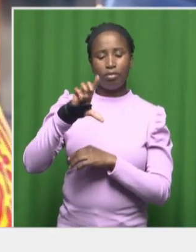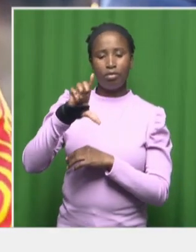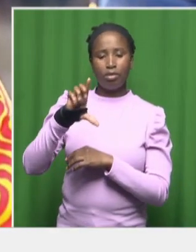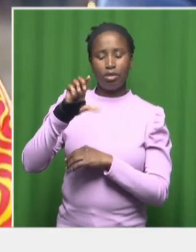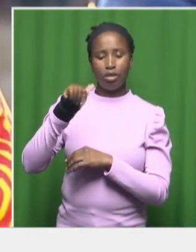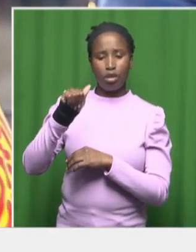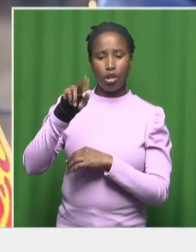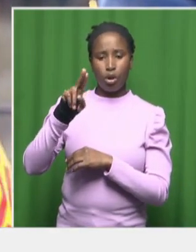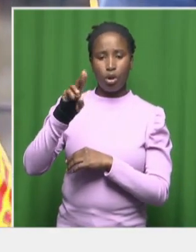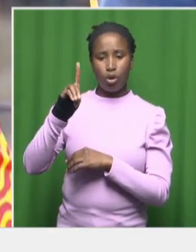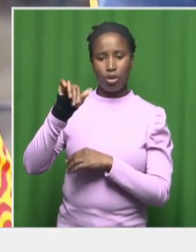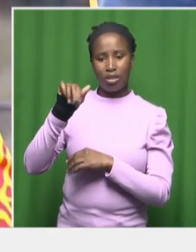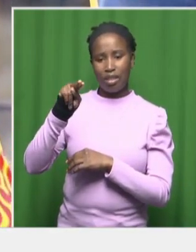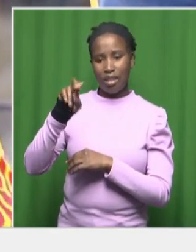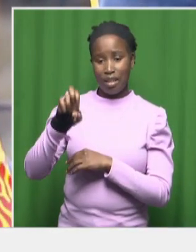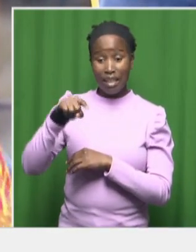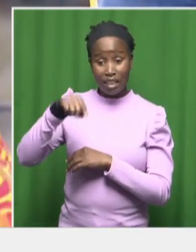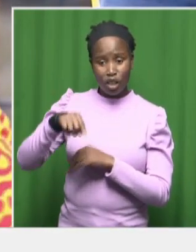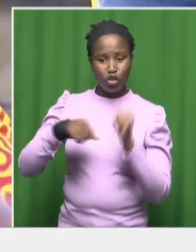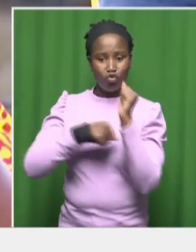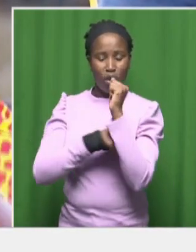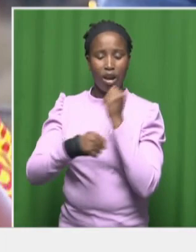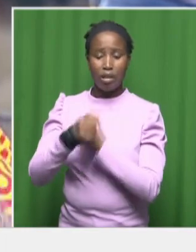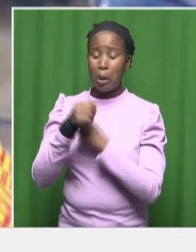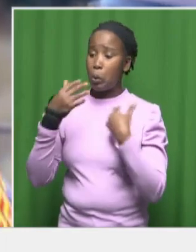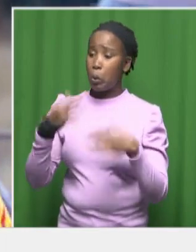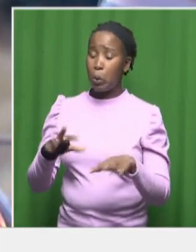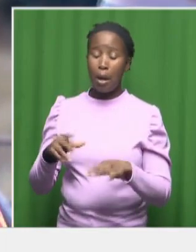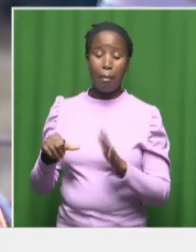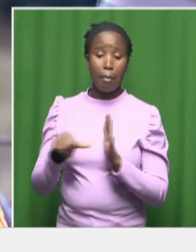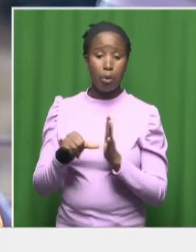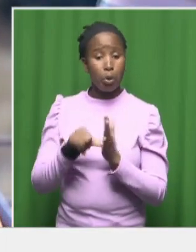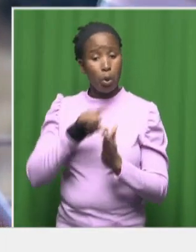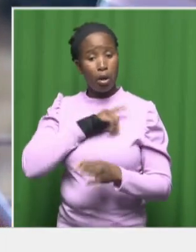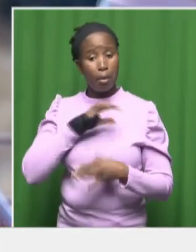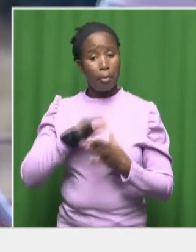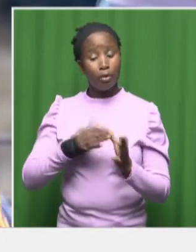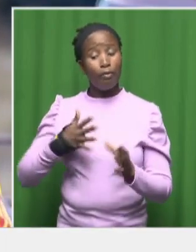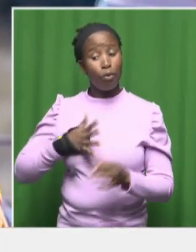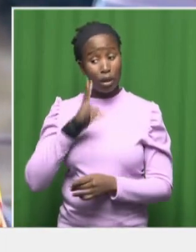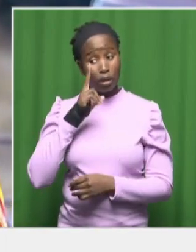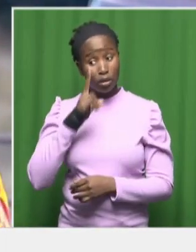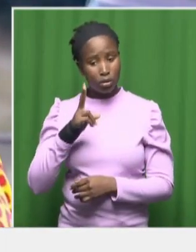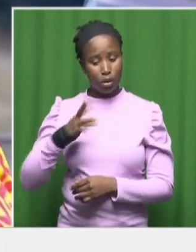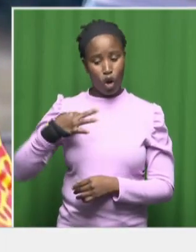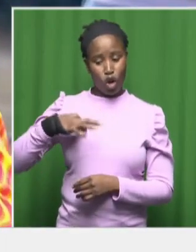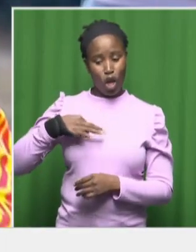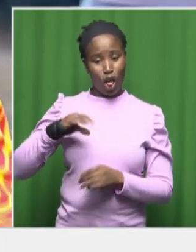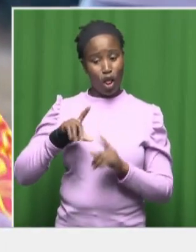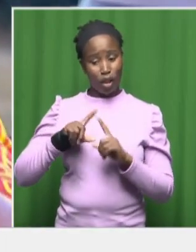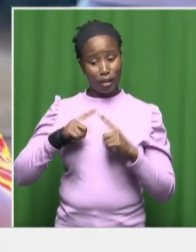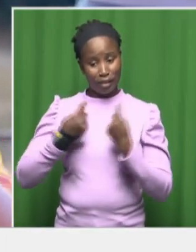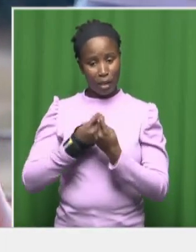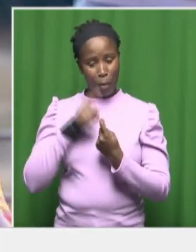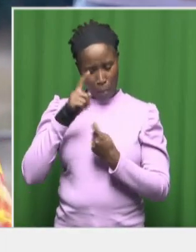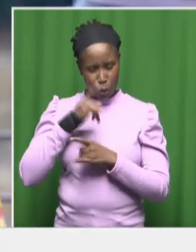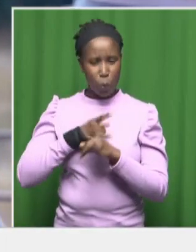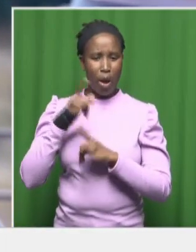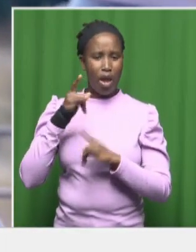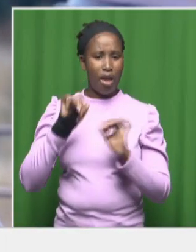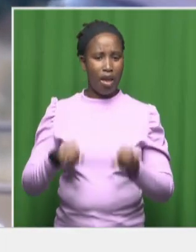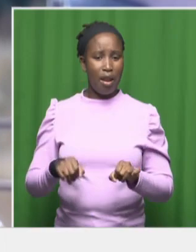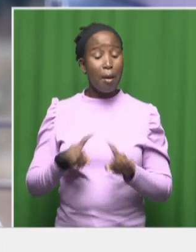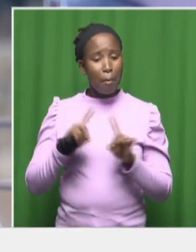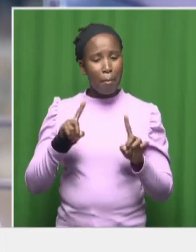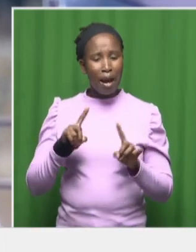structures are so important because we have to see the girls coming through. And, sometimes we ask, where,